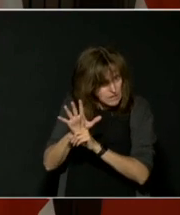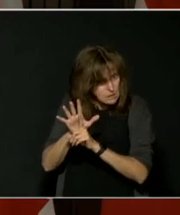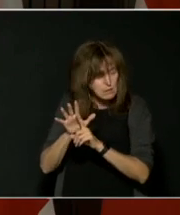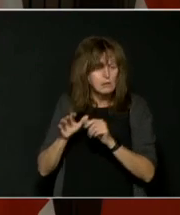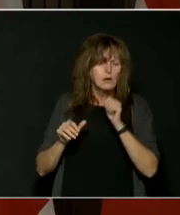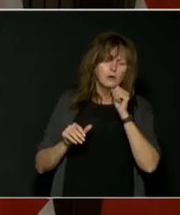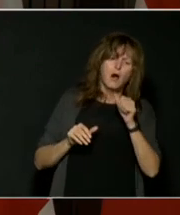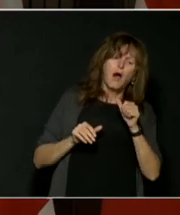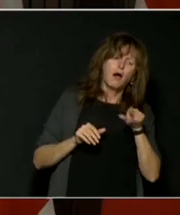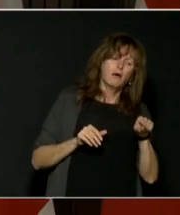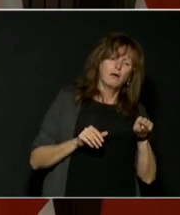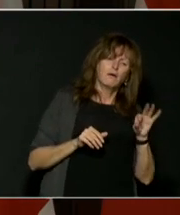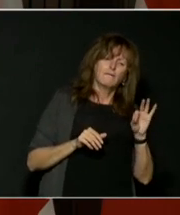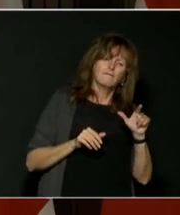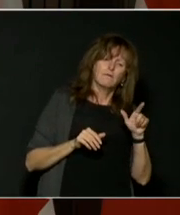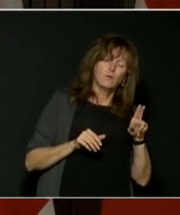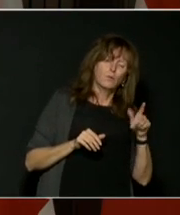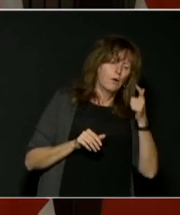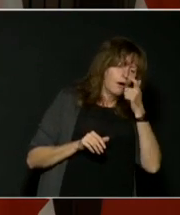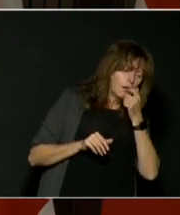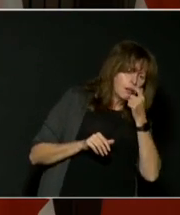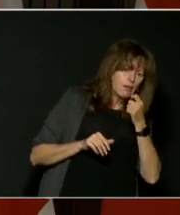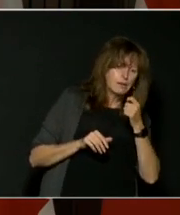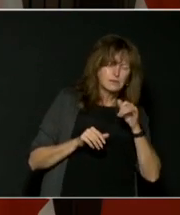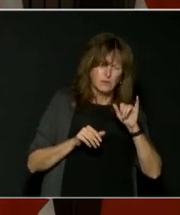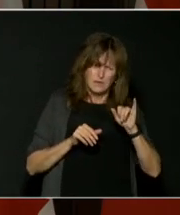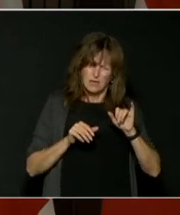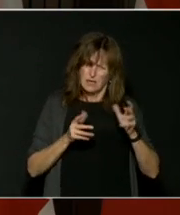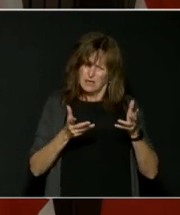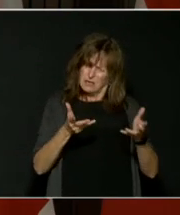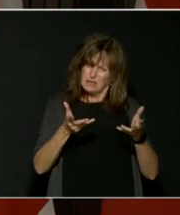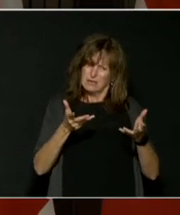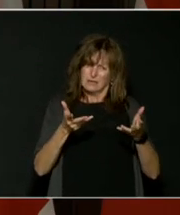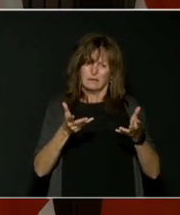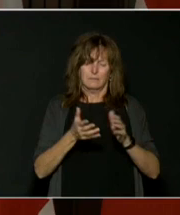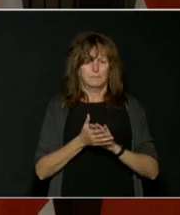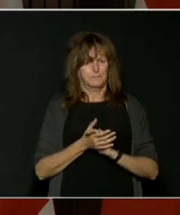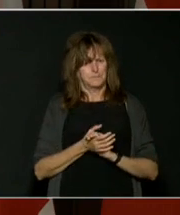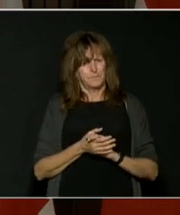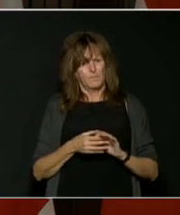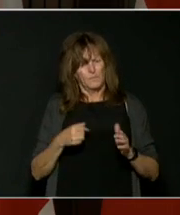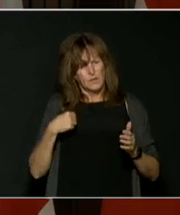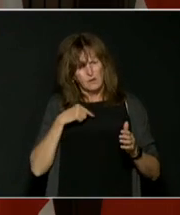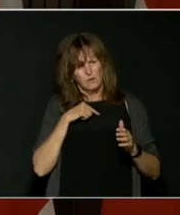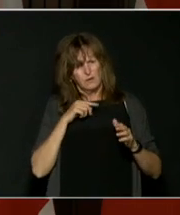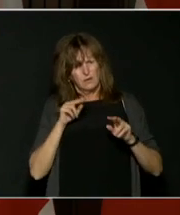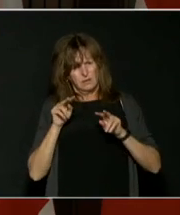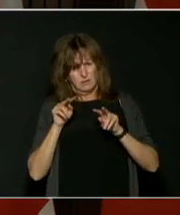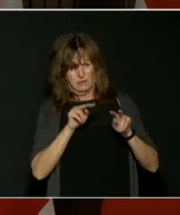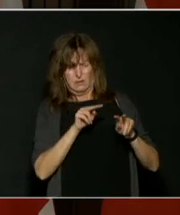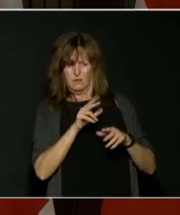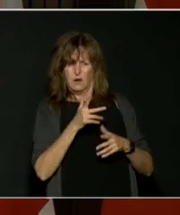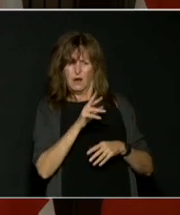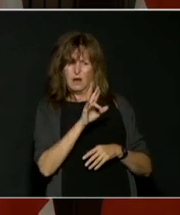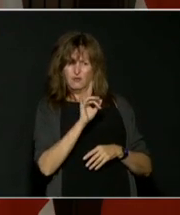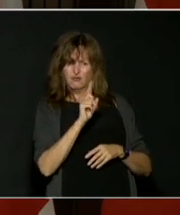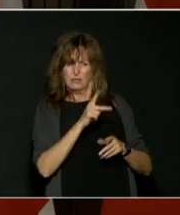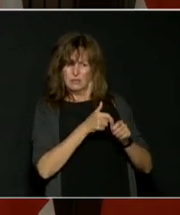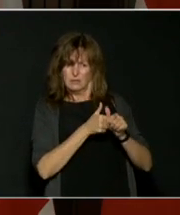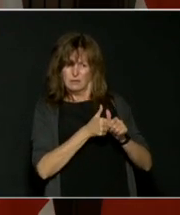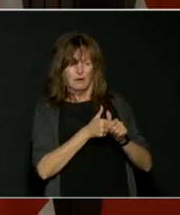quite differently. So are we looking at risk-based? We are doing that as well. Long-term